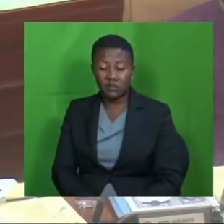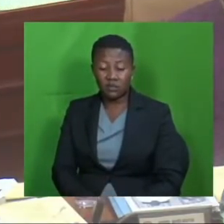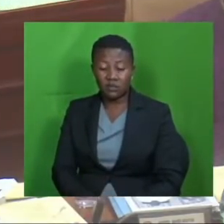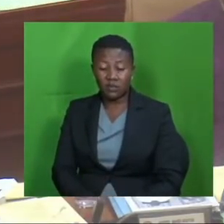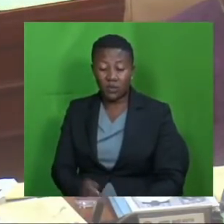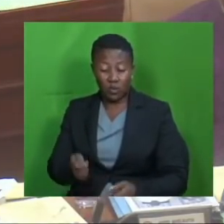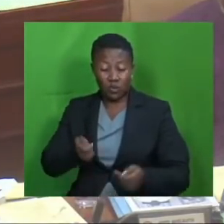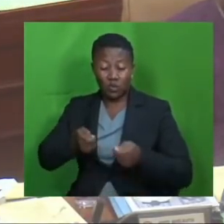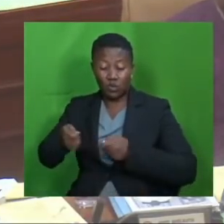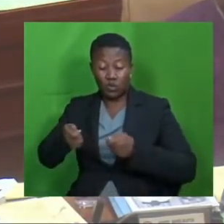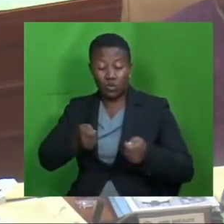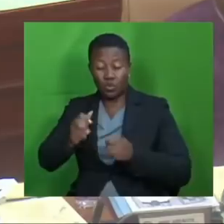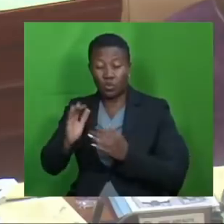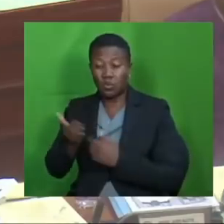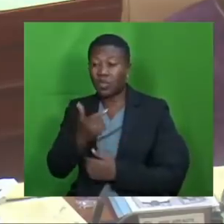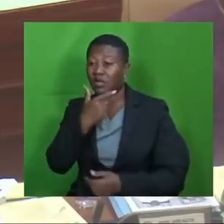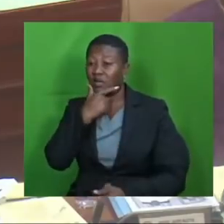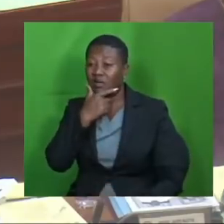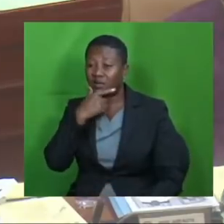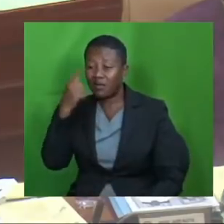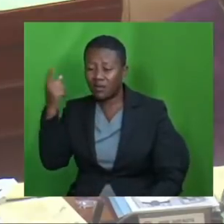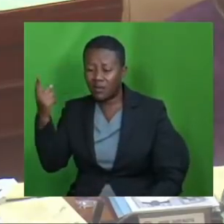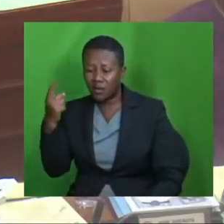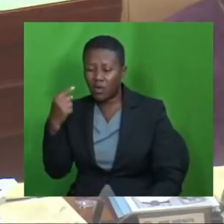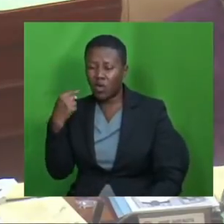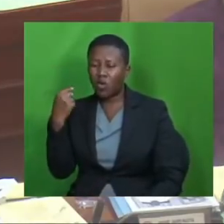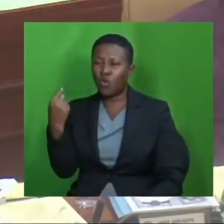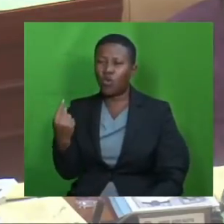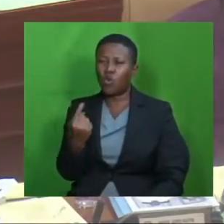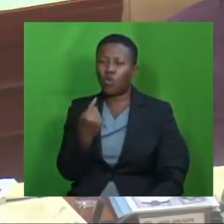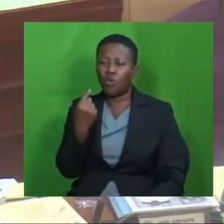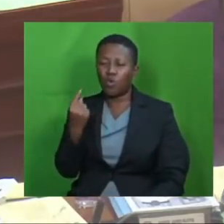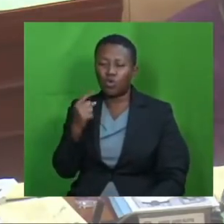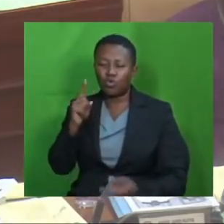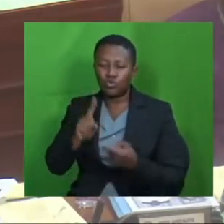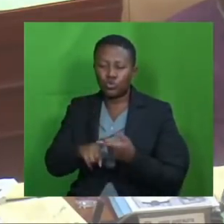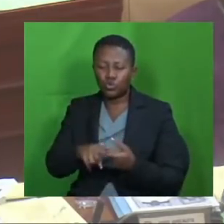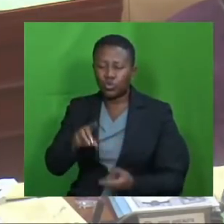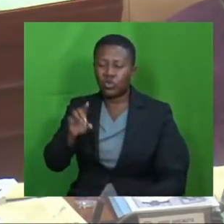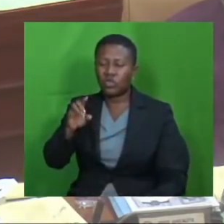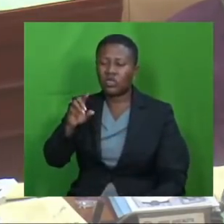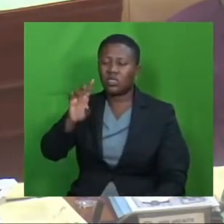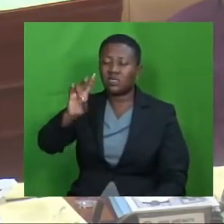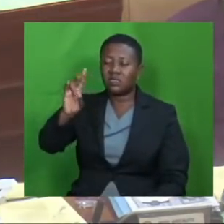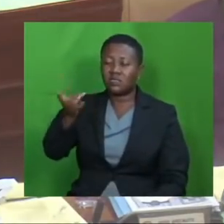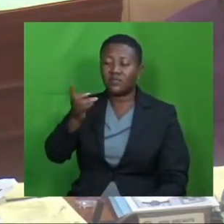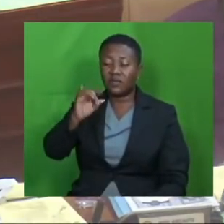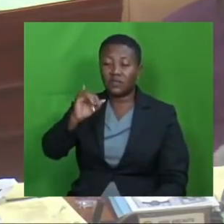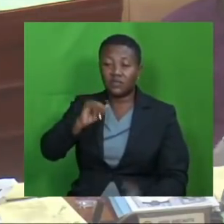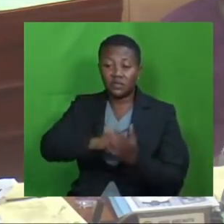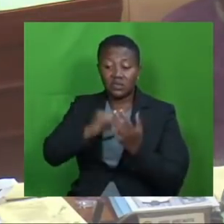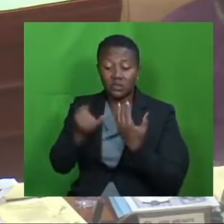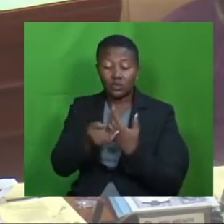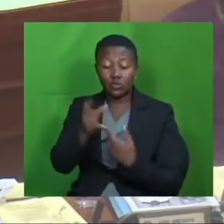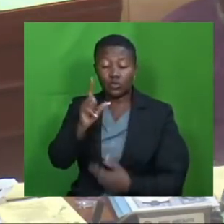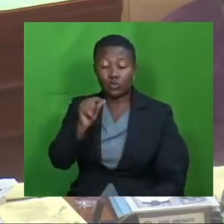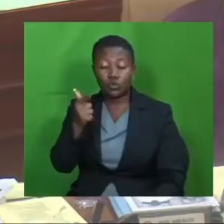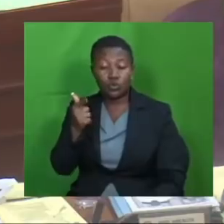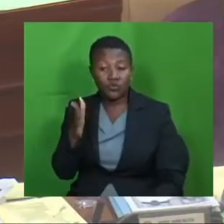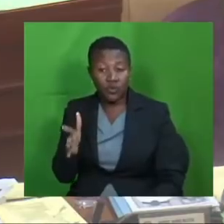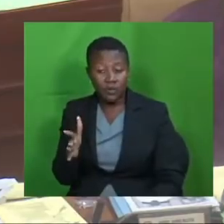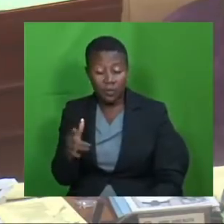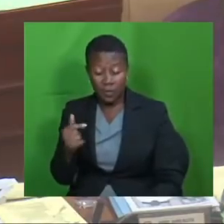Addo Dankwa is only up to 7th January 2025. Mr. Speaker, it is my